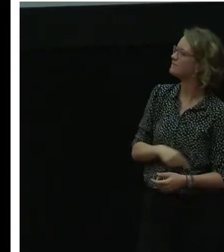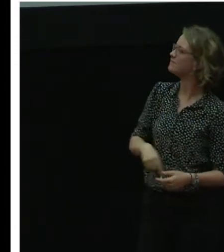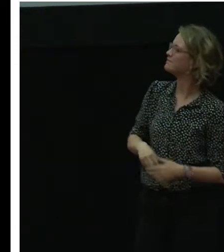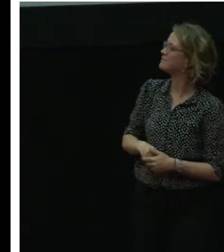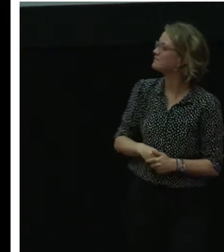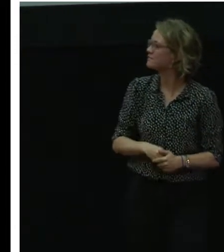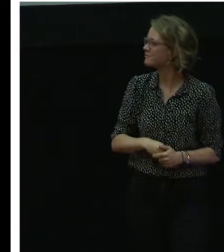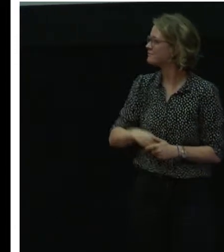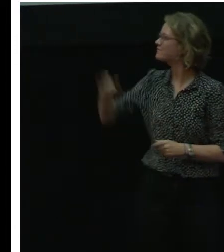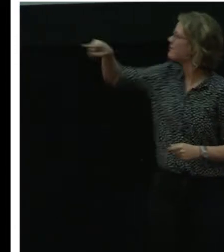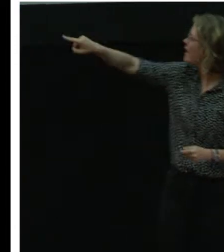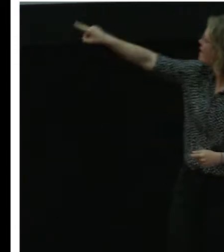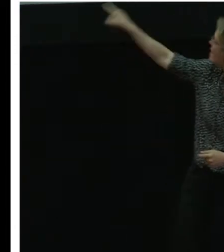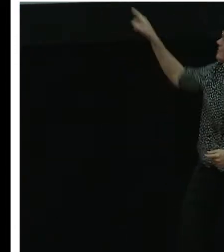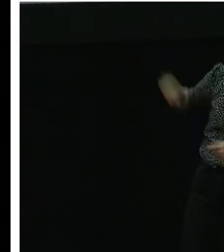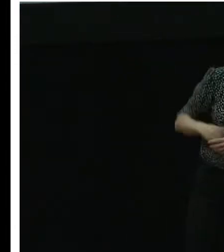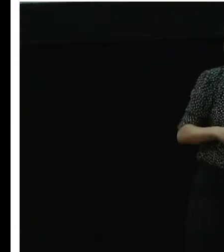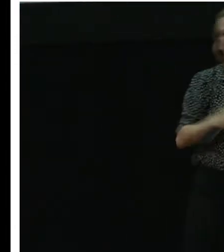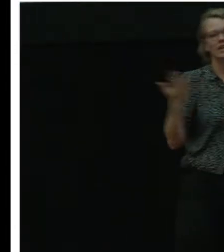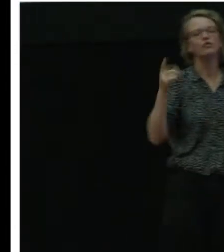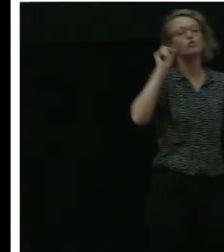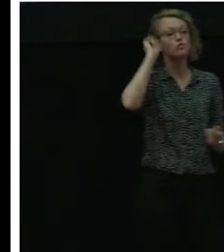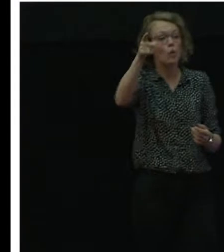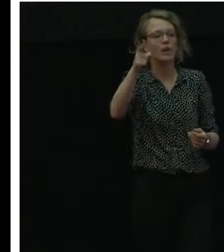tick, tack, tick, tack.